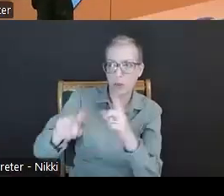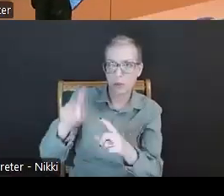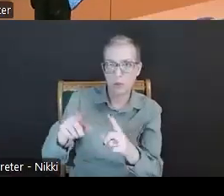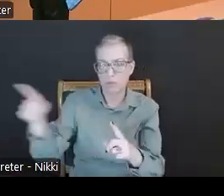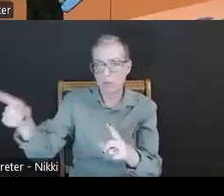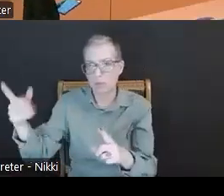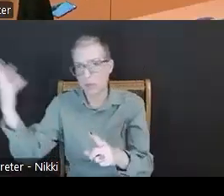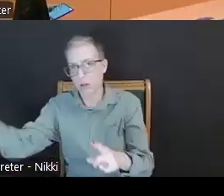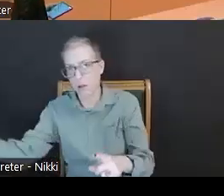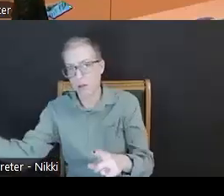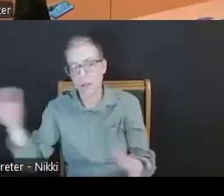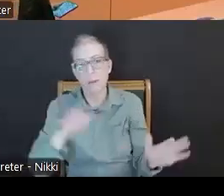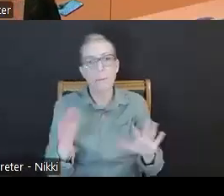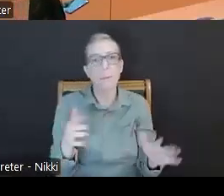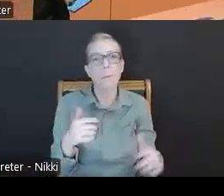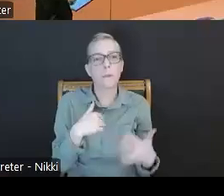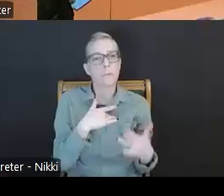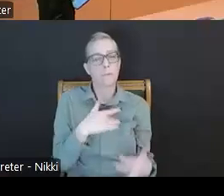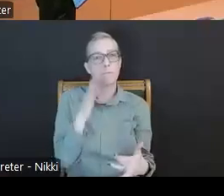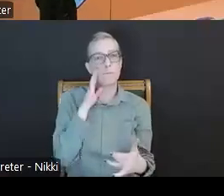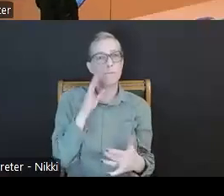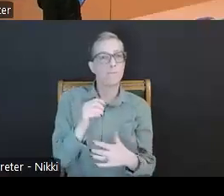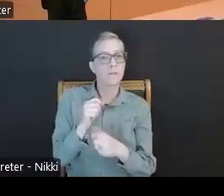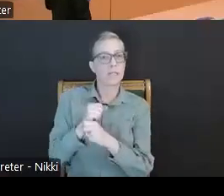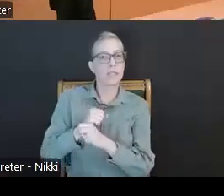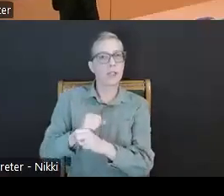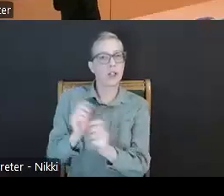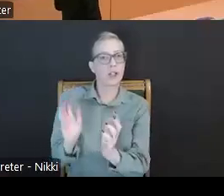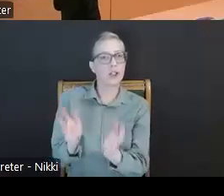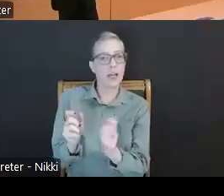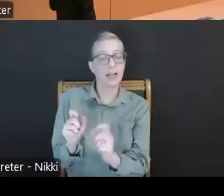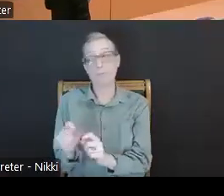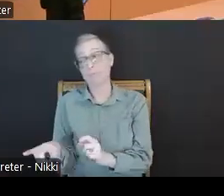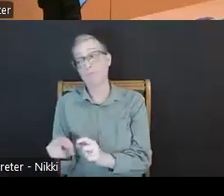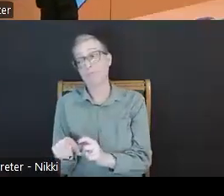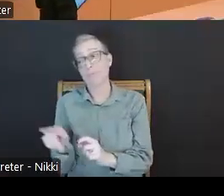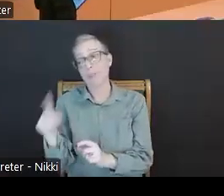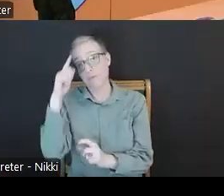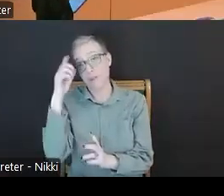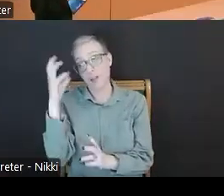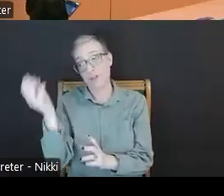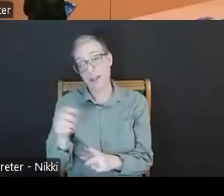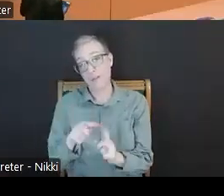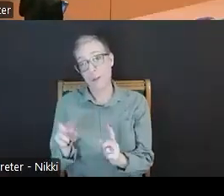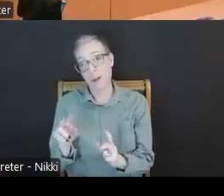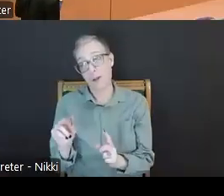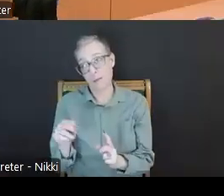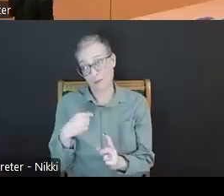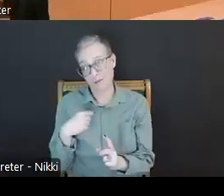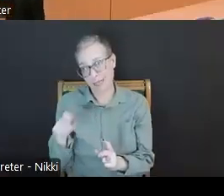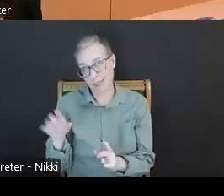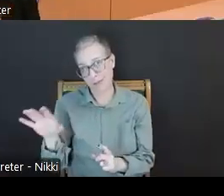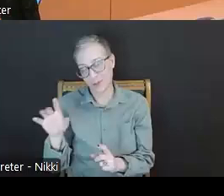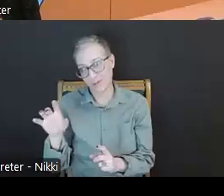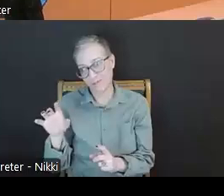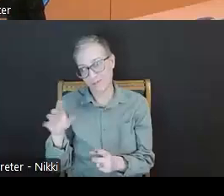I kind of just secure chat them and I'm like, you thought you left, but no. So I just like ask my questions after that. But it would be really great to have like